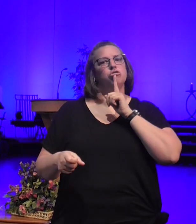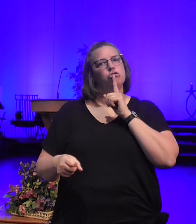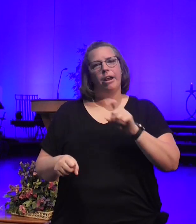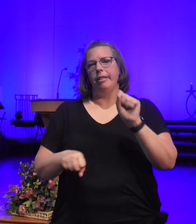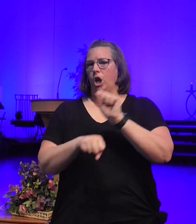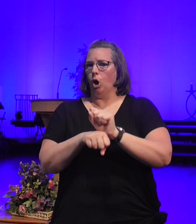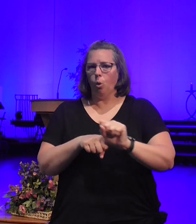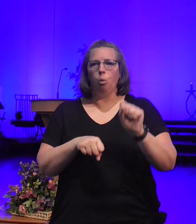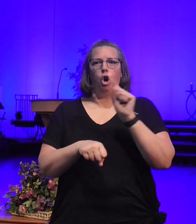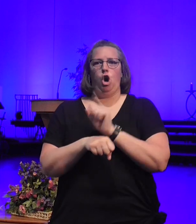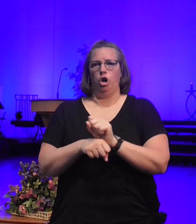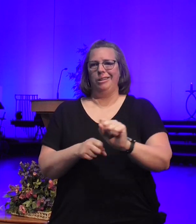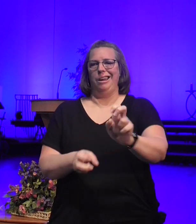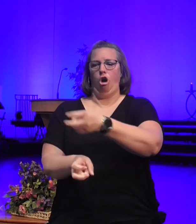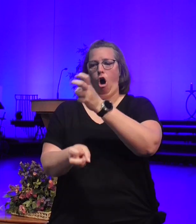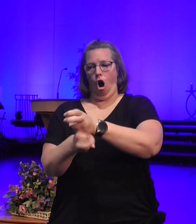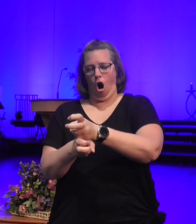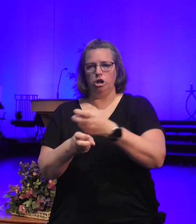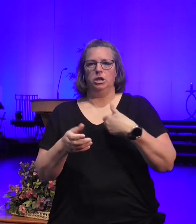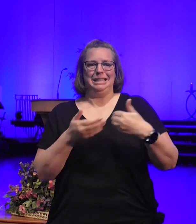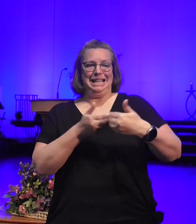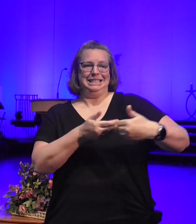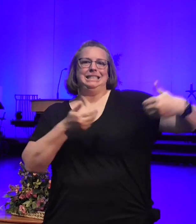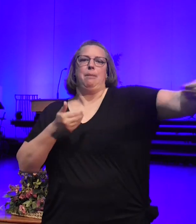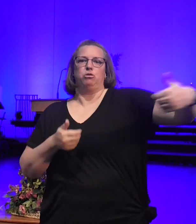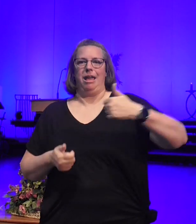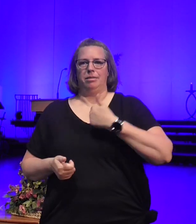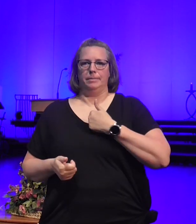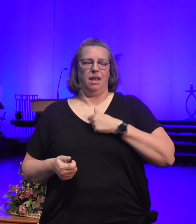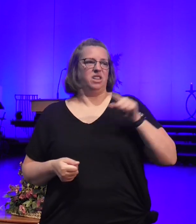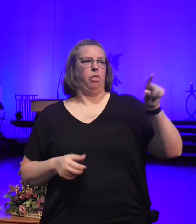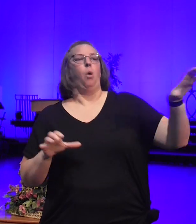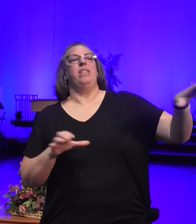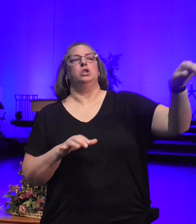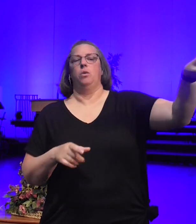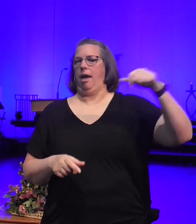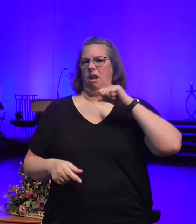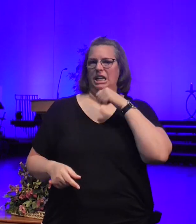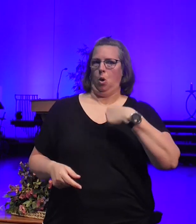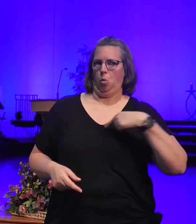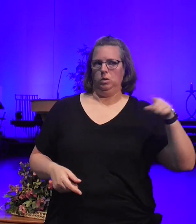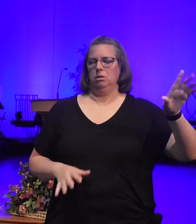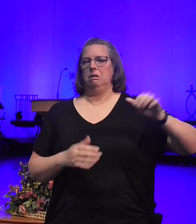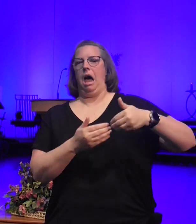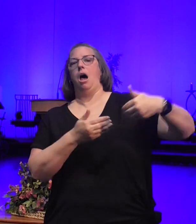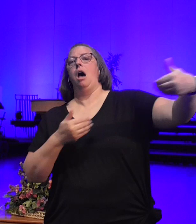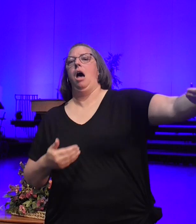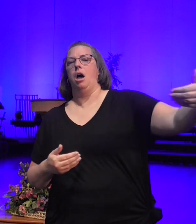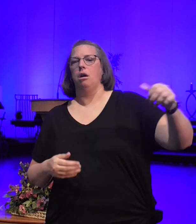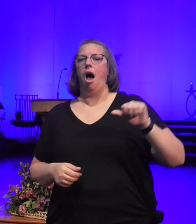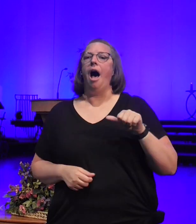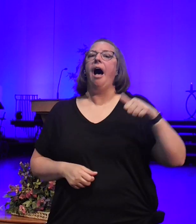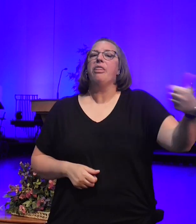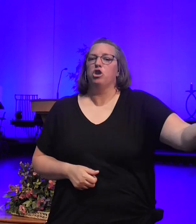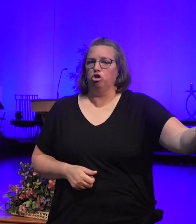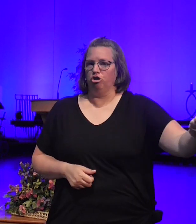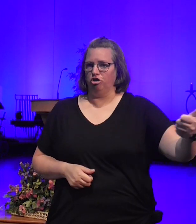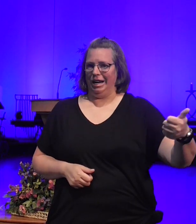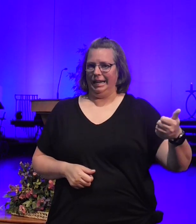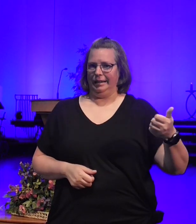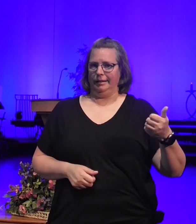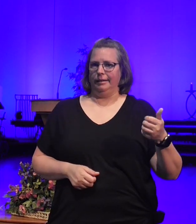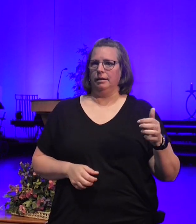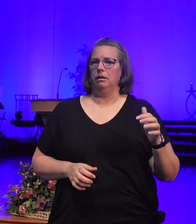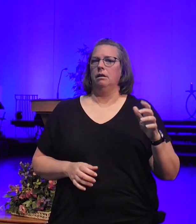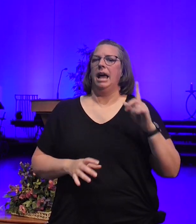to separate ourselves because they do this and I don't do that. And othering is an activity that's habitual in